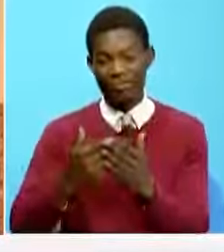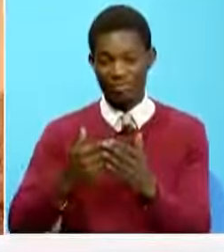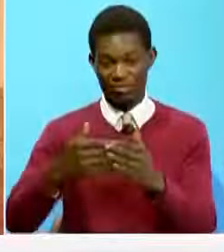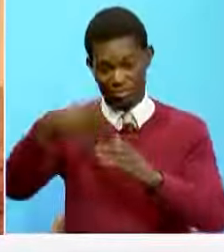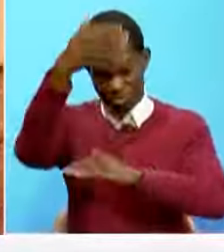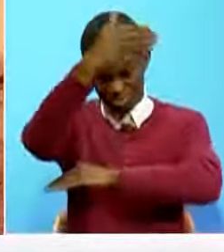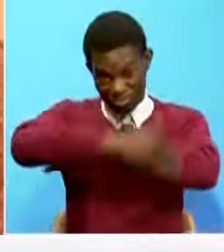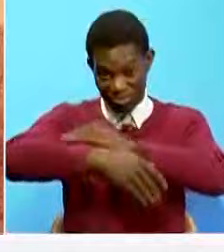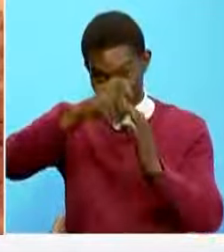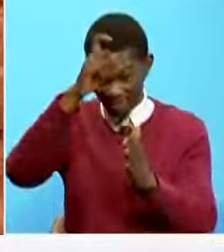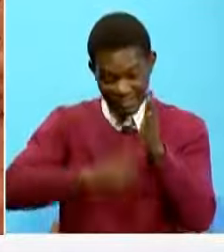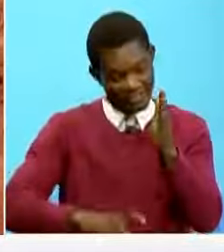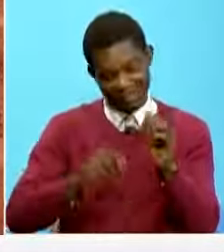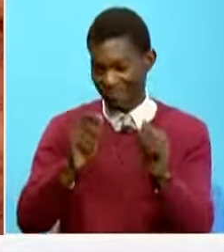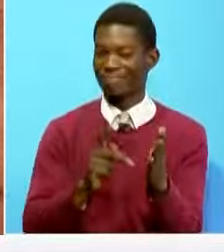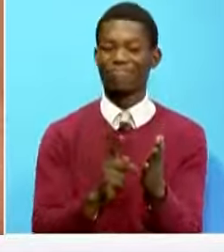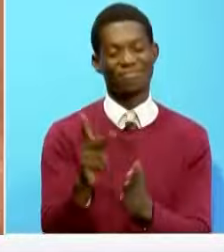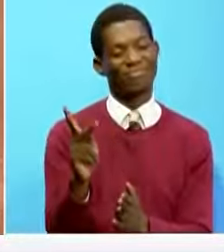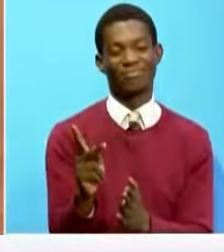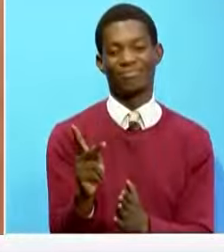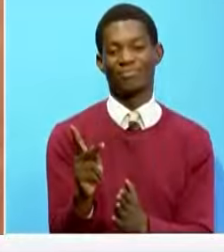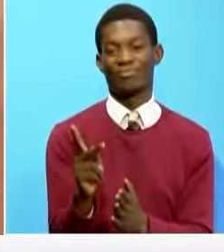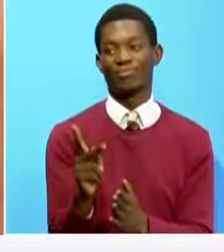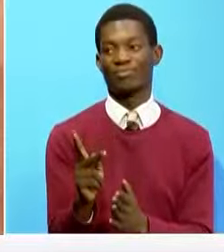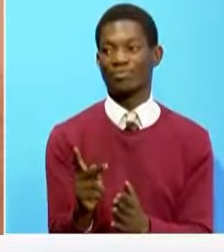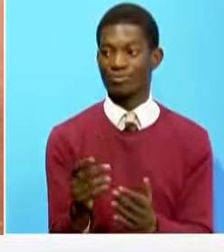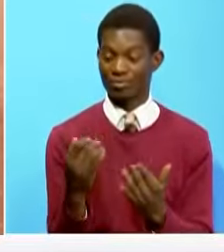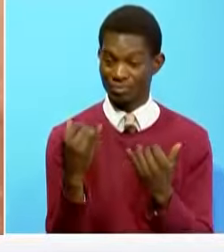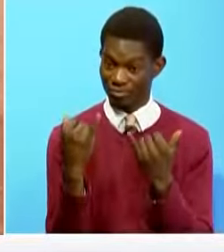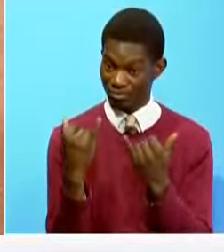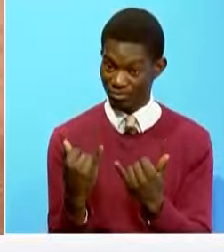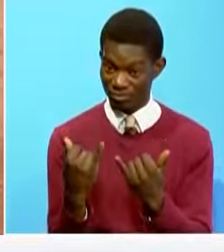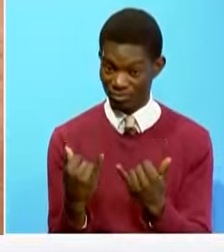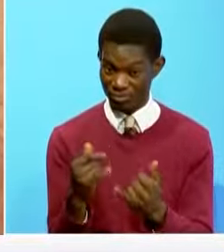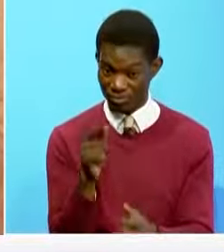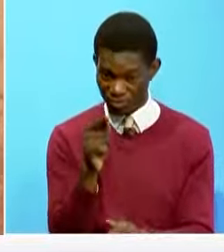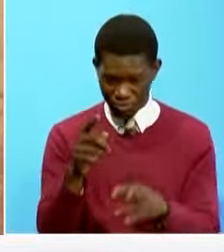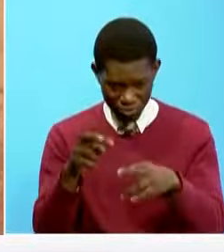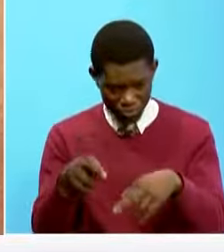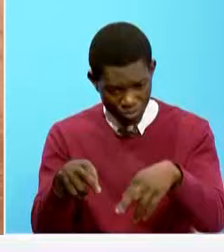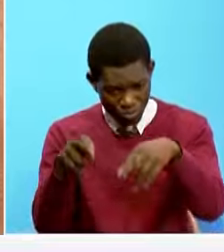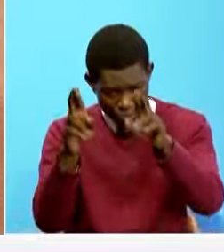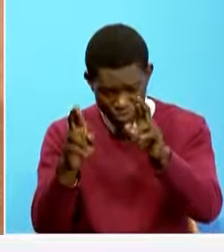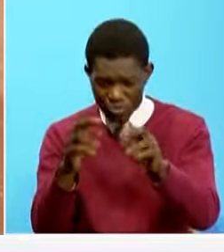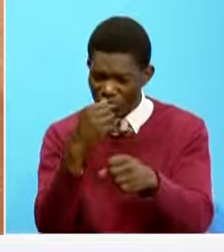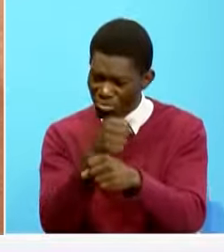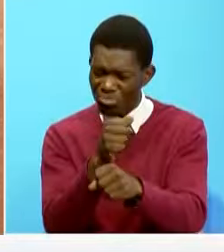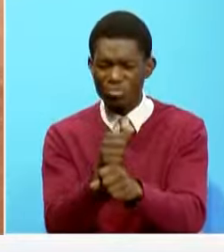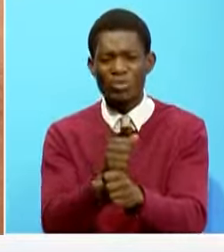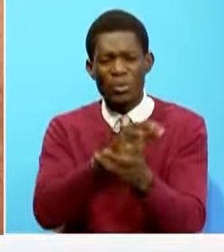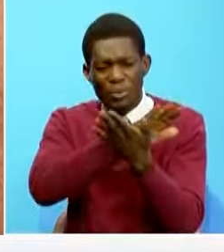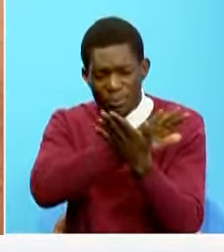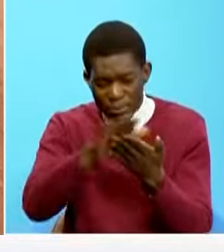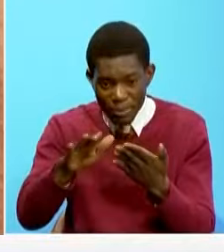from registered vehicles through the Chanida border. To enhance and harness its potential, the Zambian government,